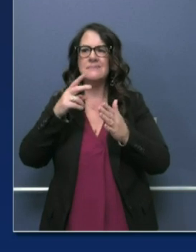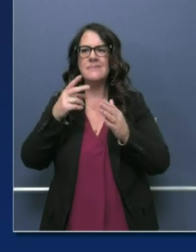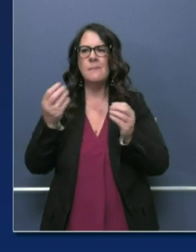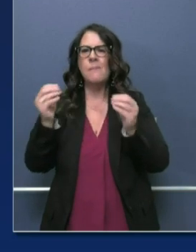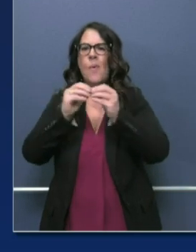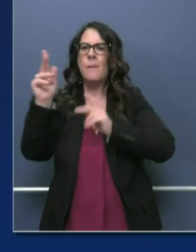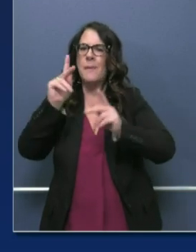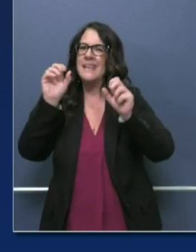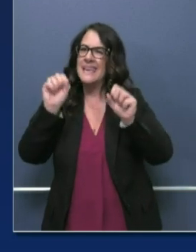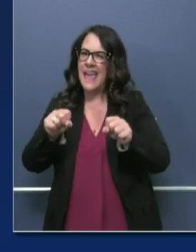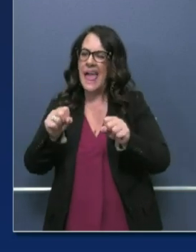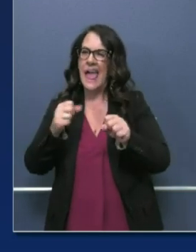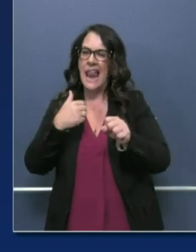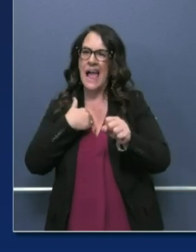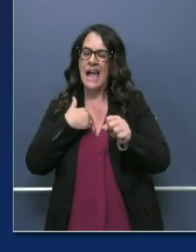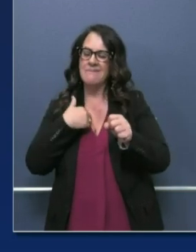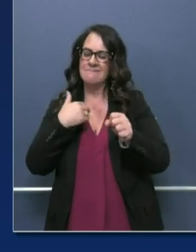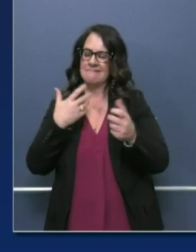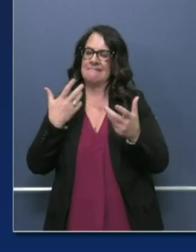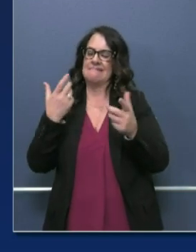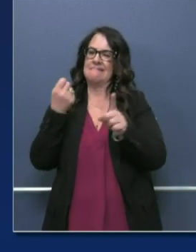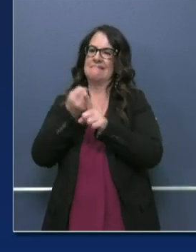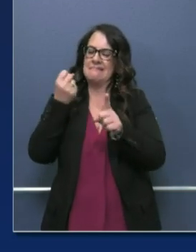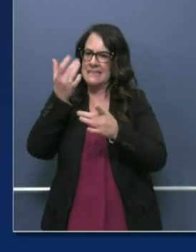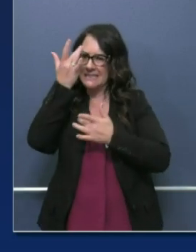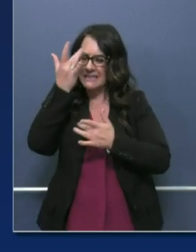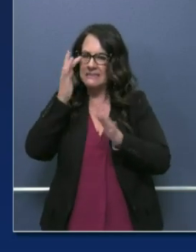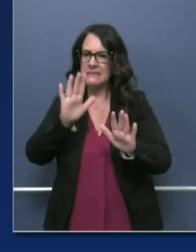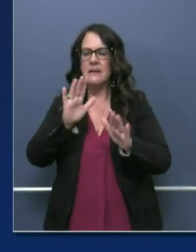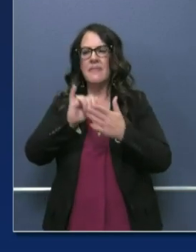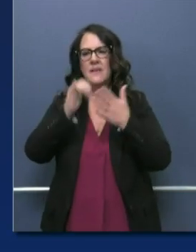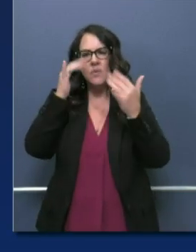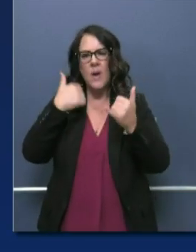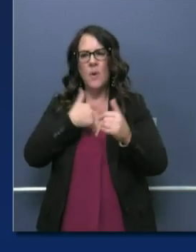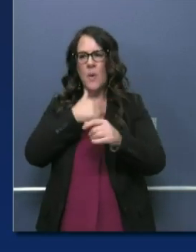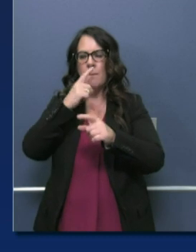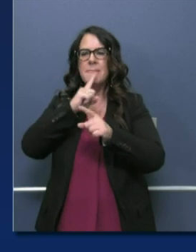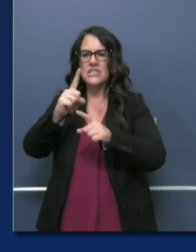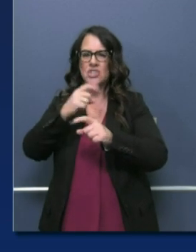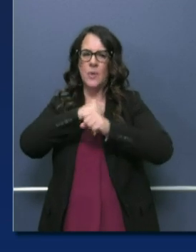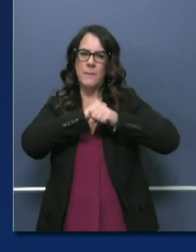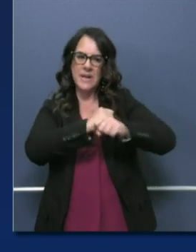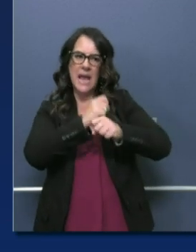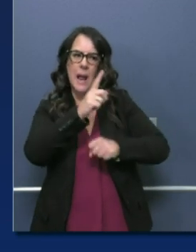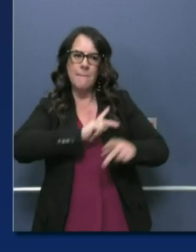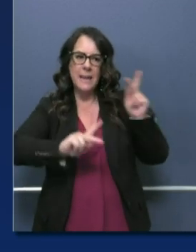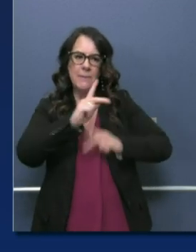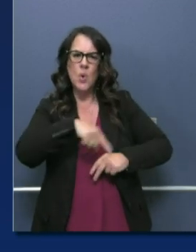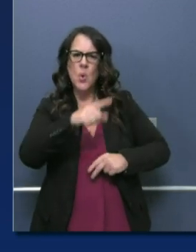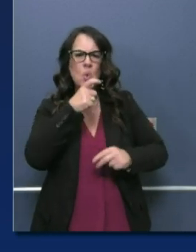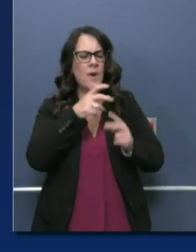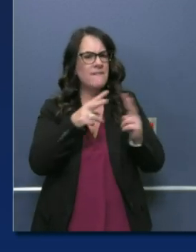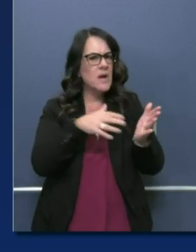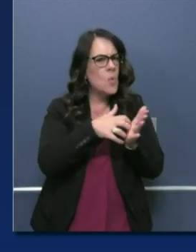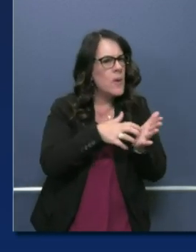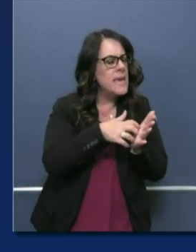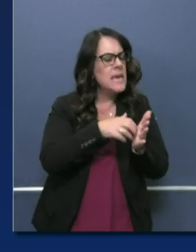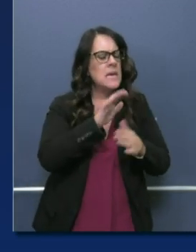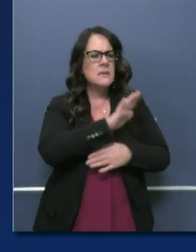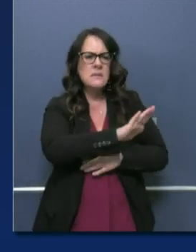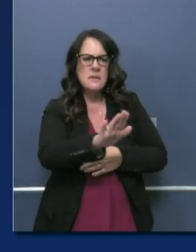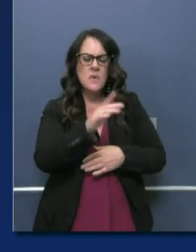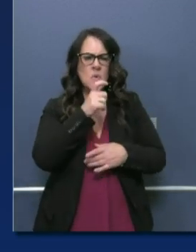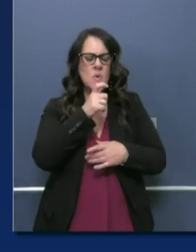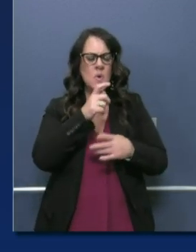We also are very focused on making sure we prevent infection in those people who are at high risk for severe disease. We are clear that we need to build